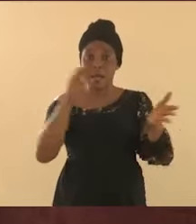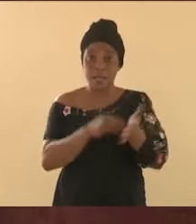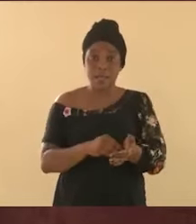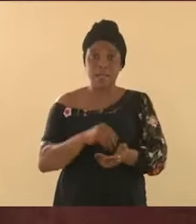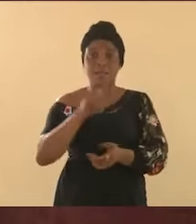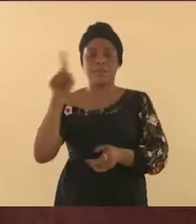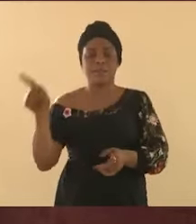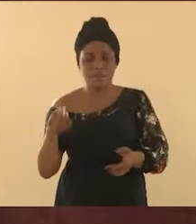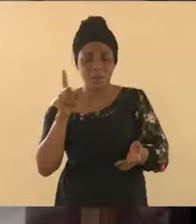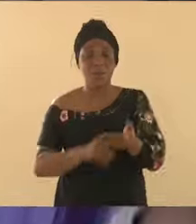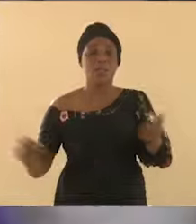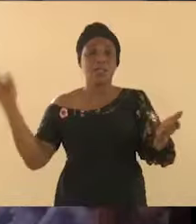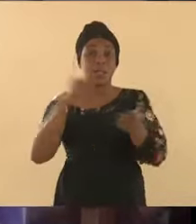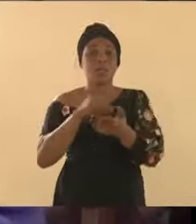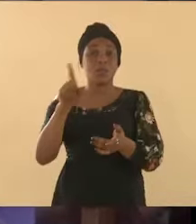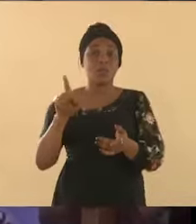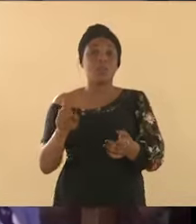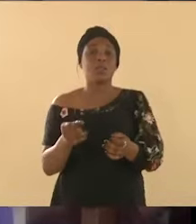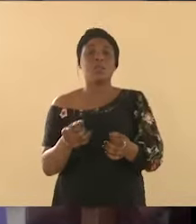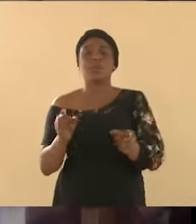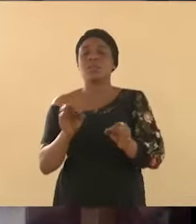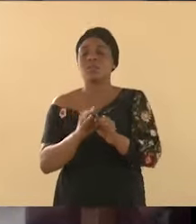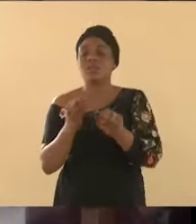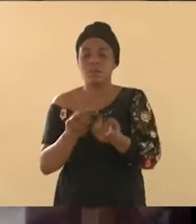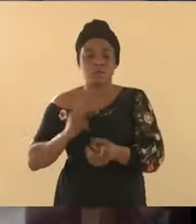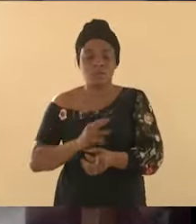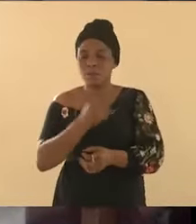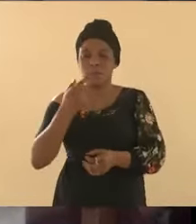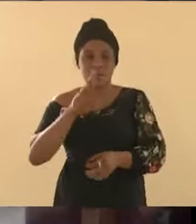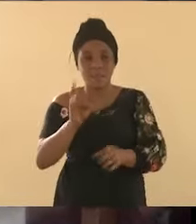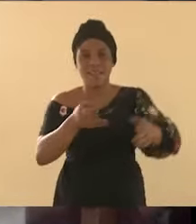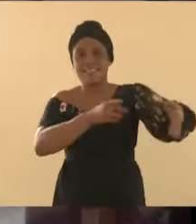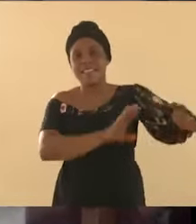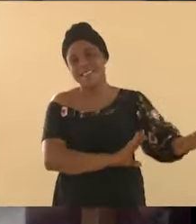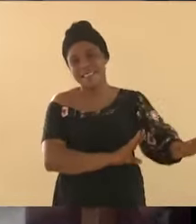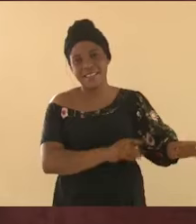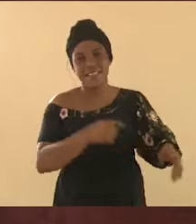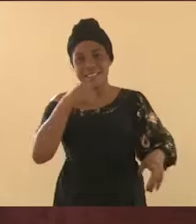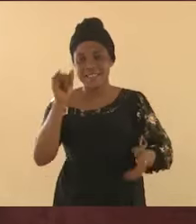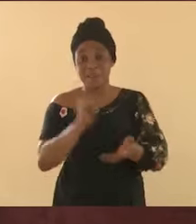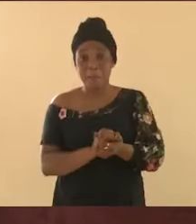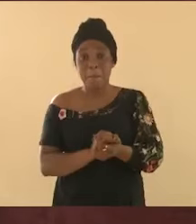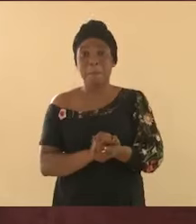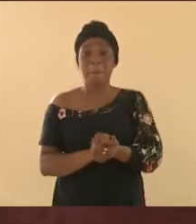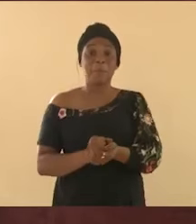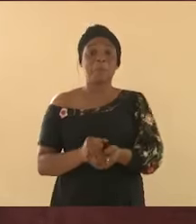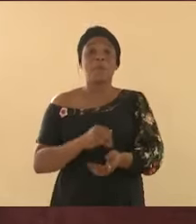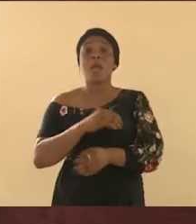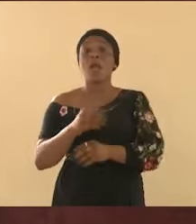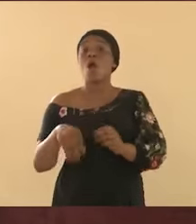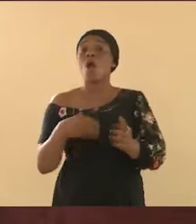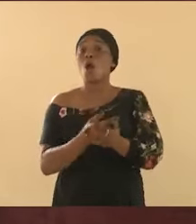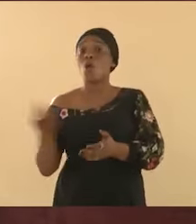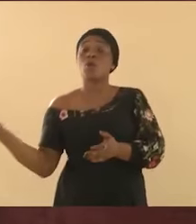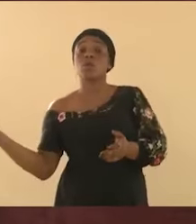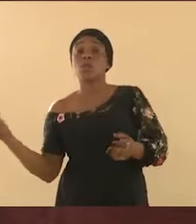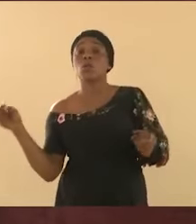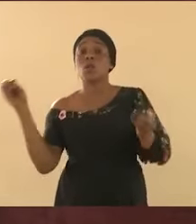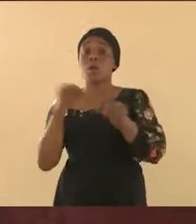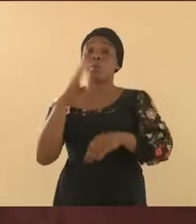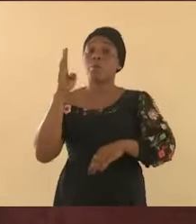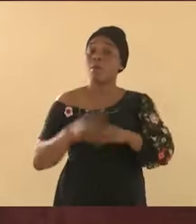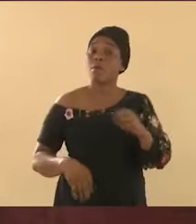what is against you is that all your relations, all your family members are dead. And you know, Father, it goes on in that scripture to say that in all